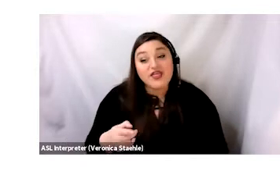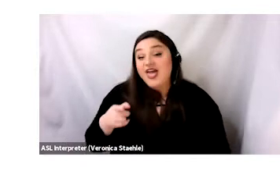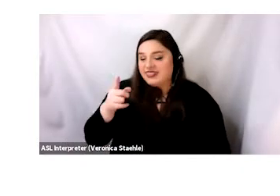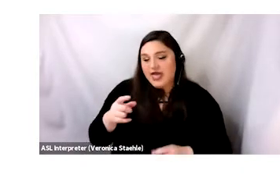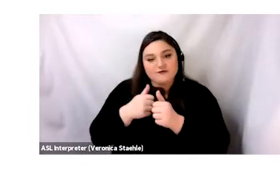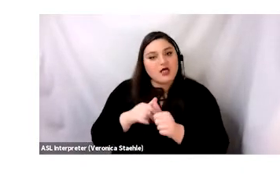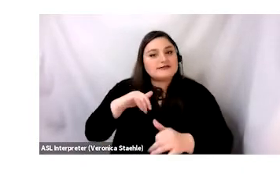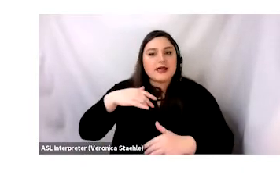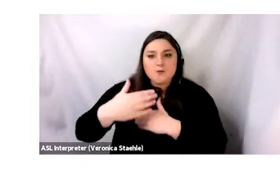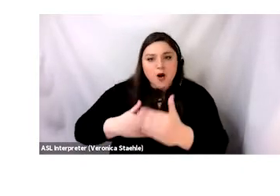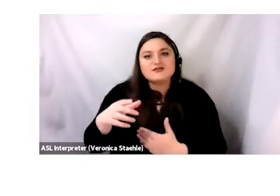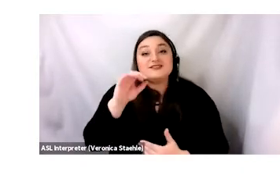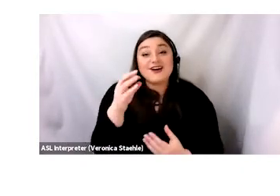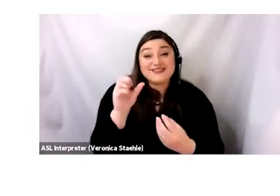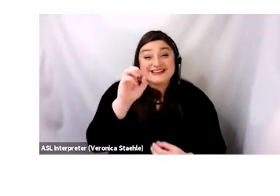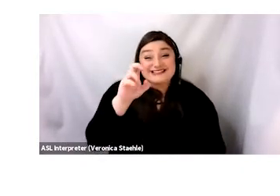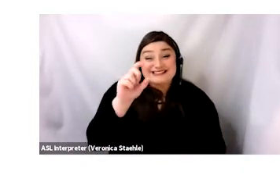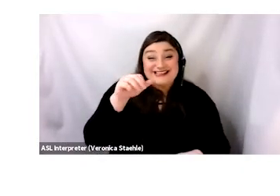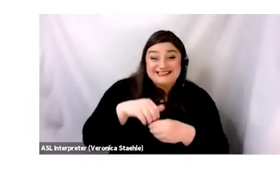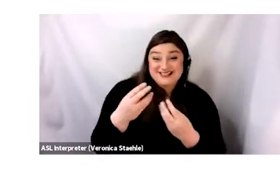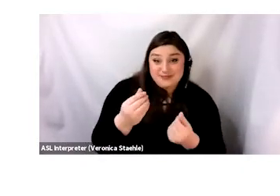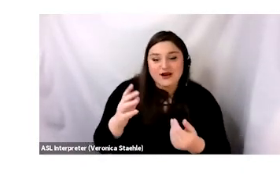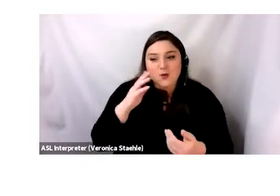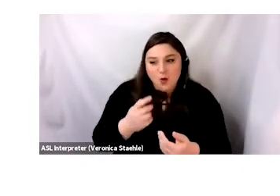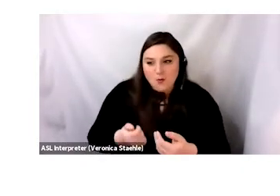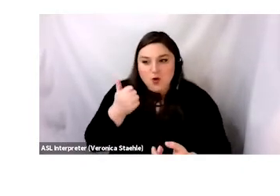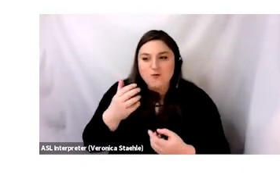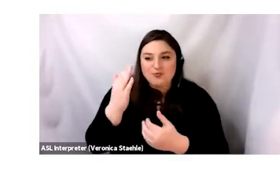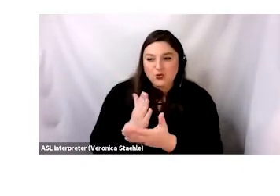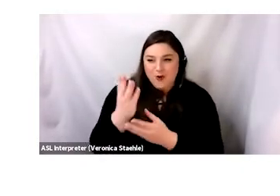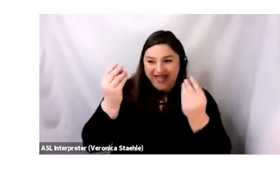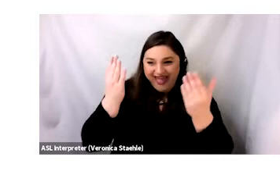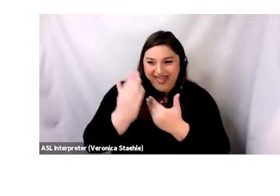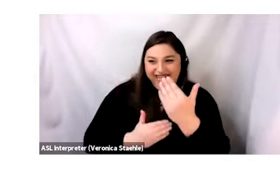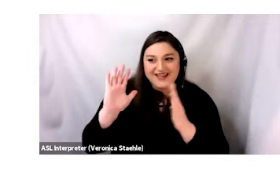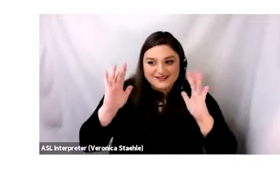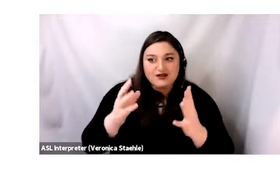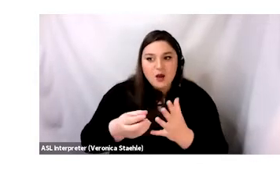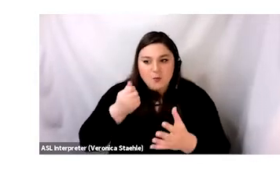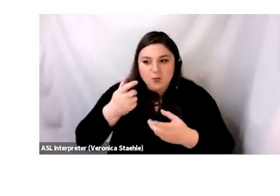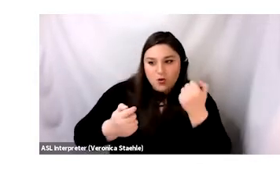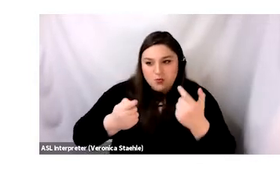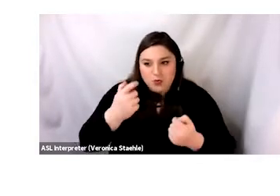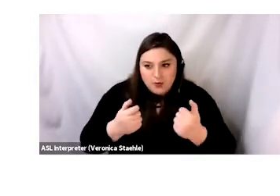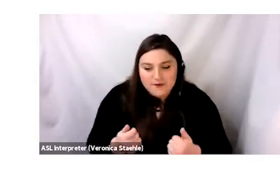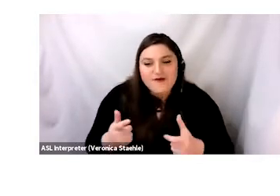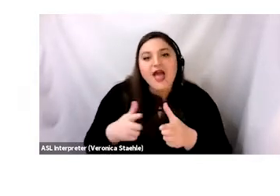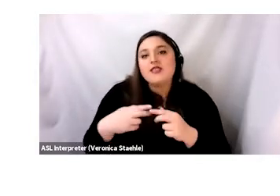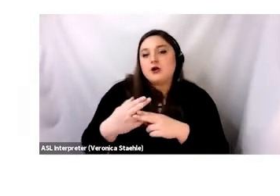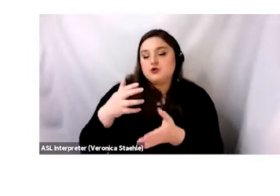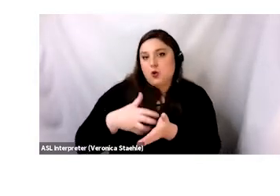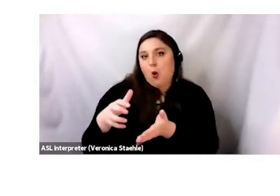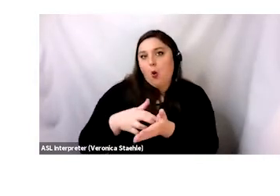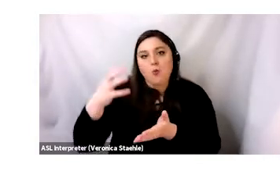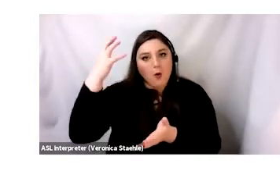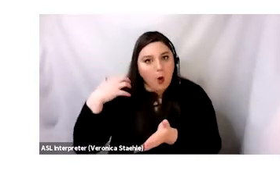the plant from the seeds by hand and or using a special comb, again, creating a tool to separate the lint from the seeds to